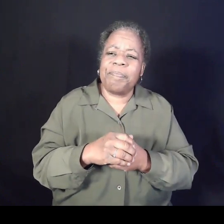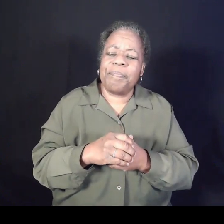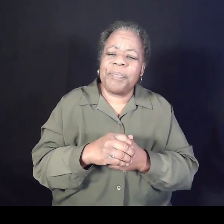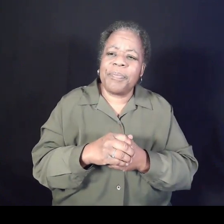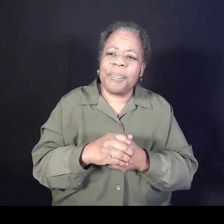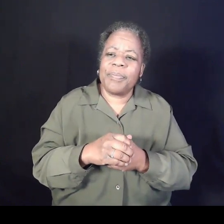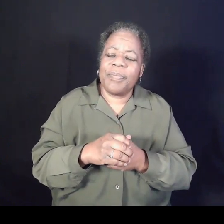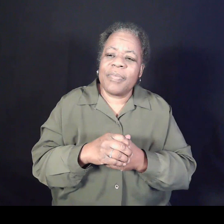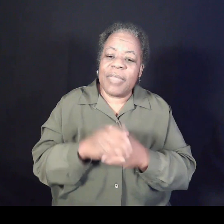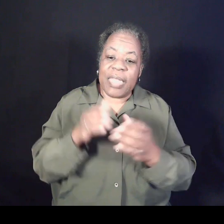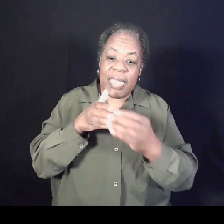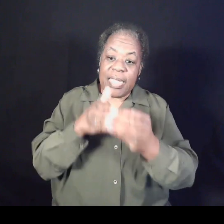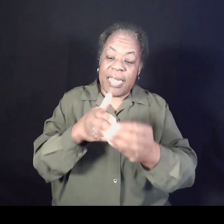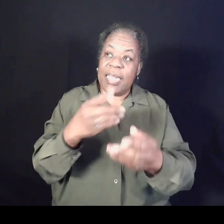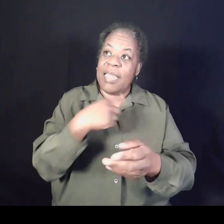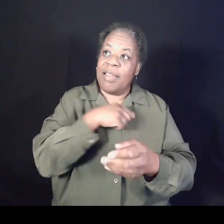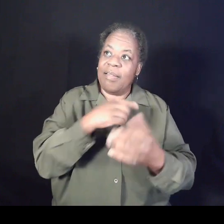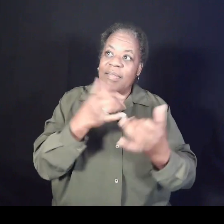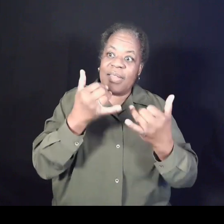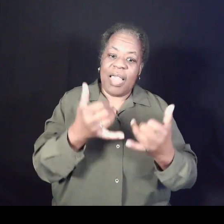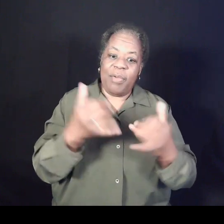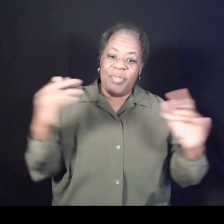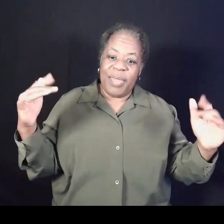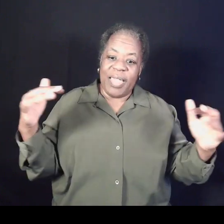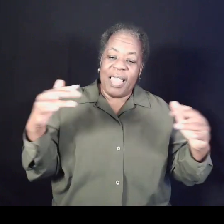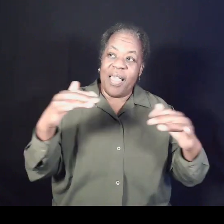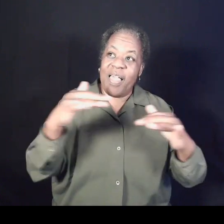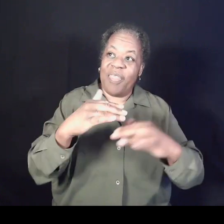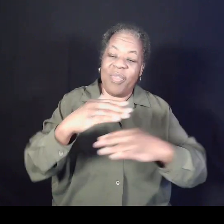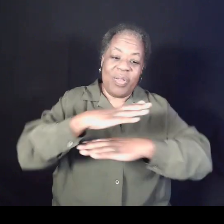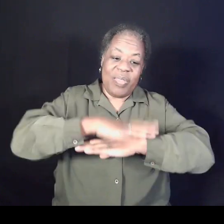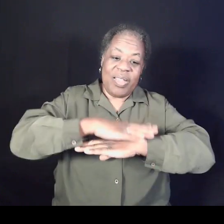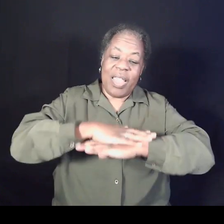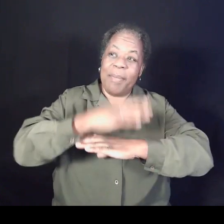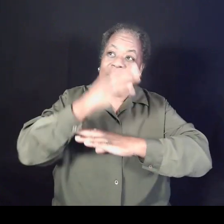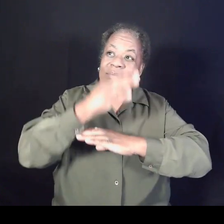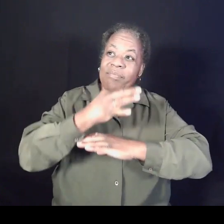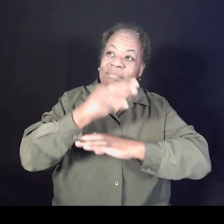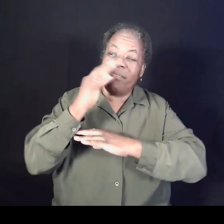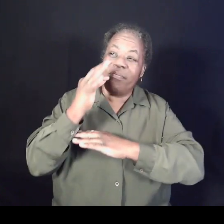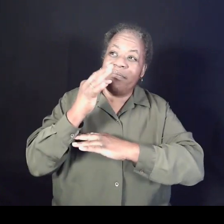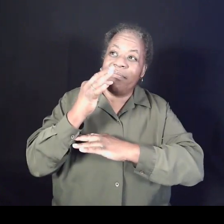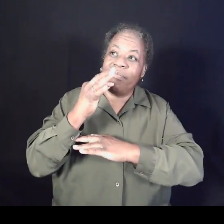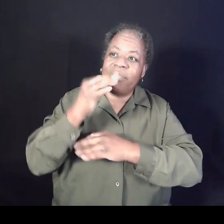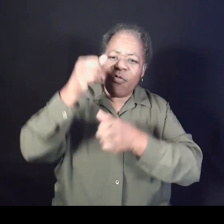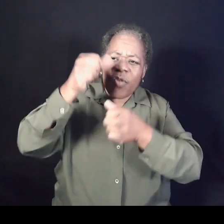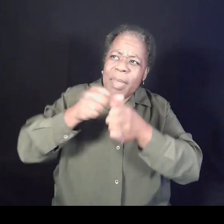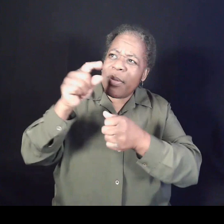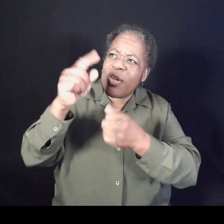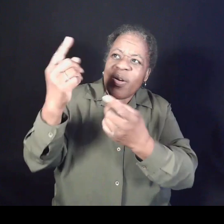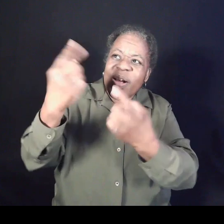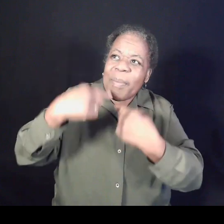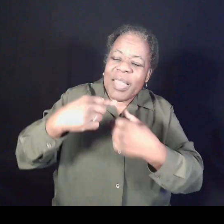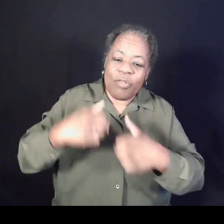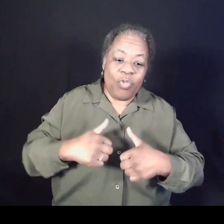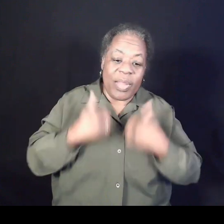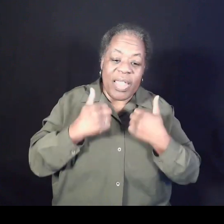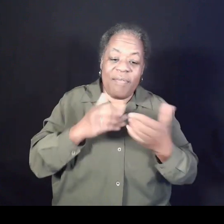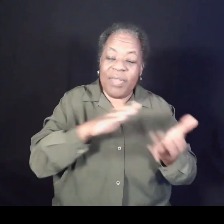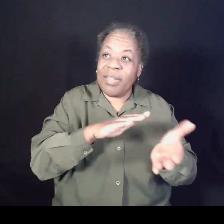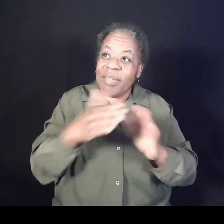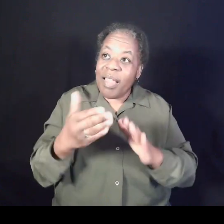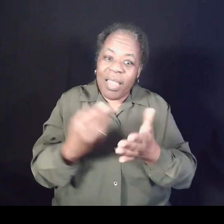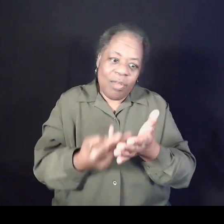Meet us now, Lord, as we gather around the communion table and remember your coming to live and die and rise